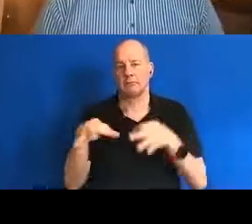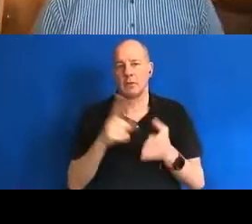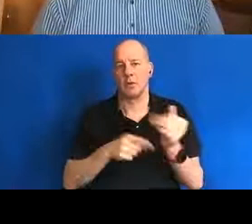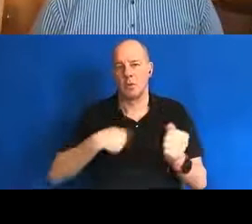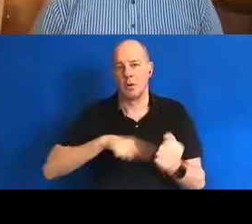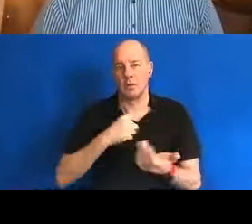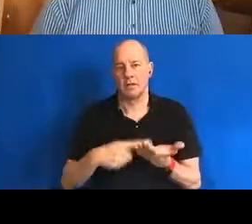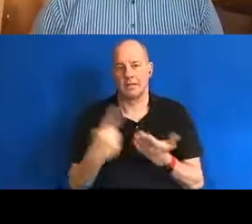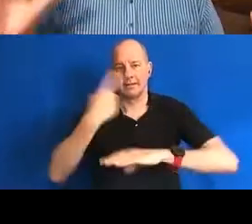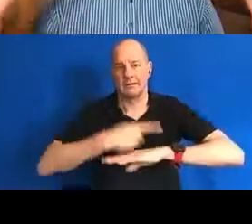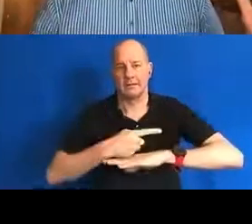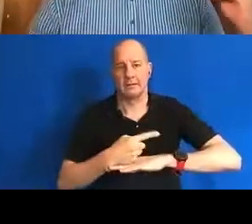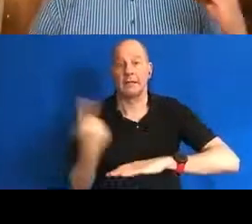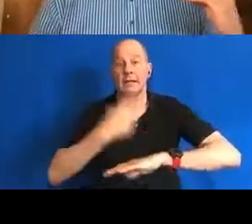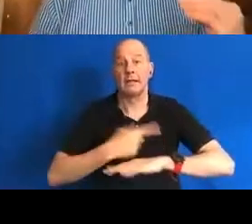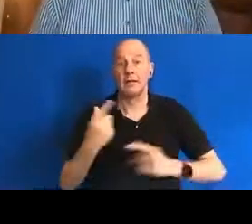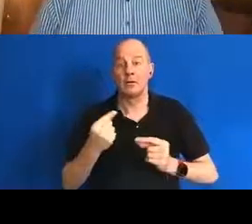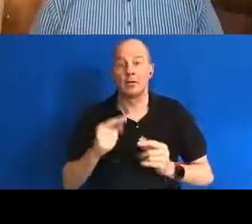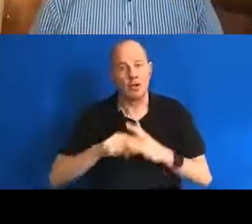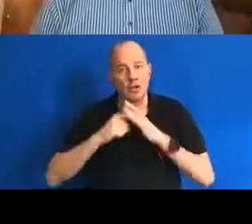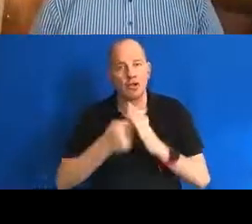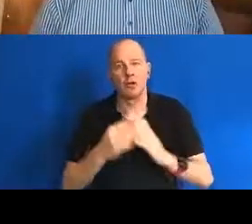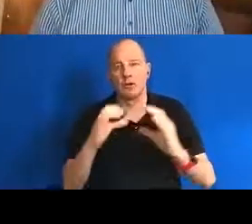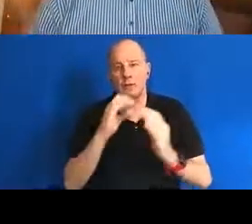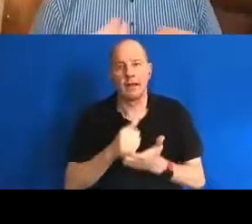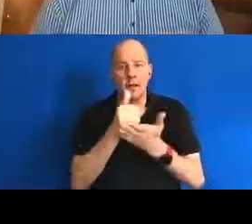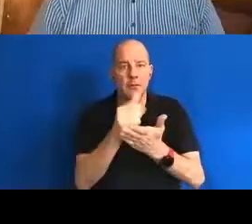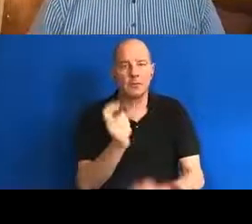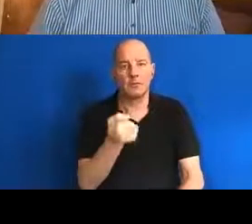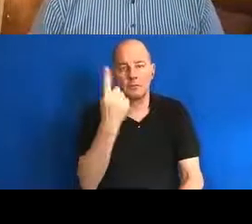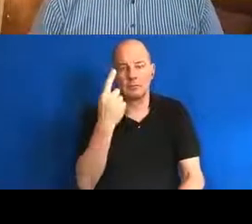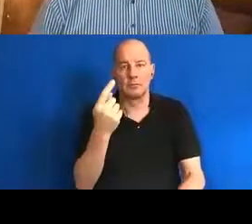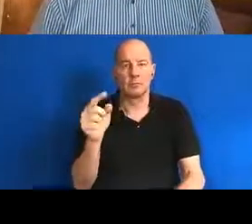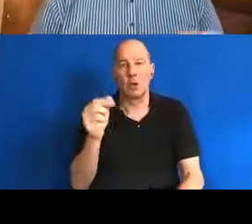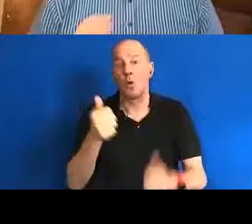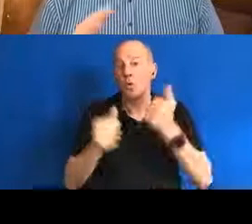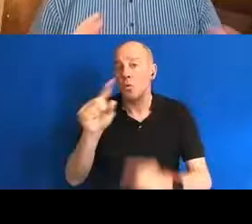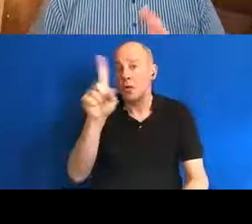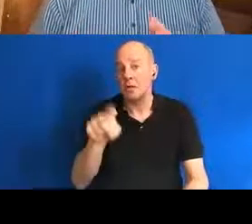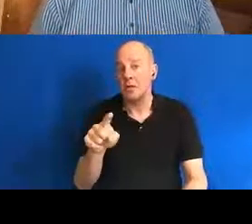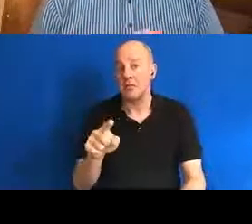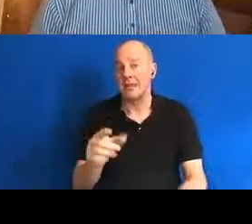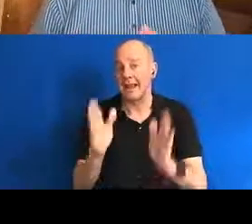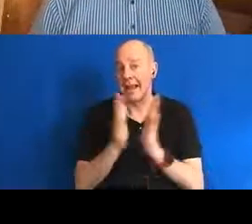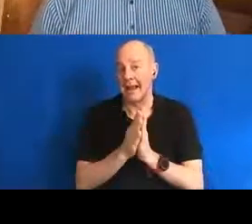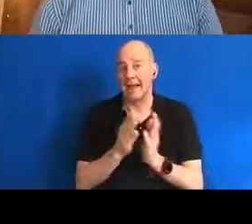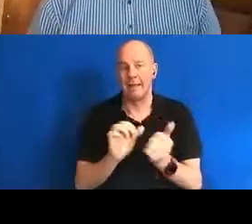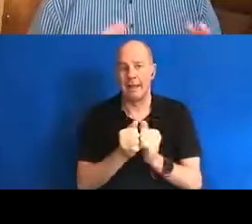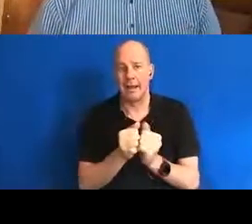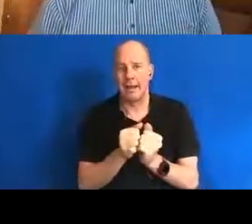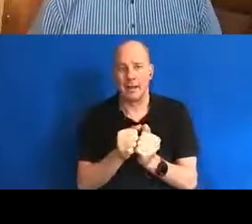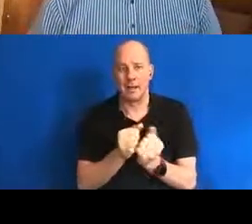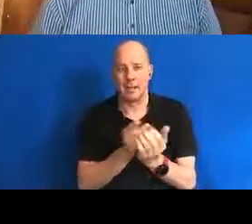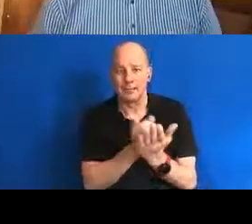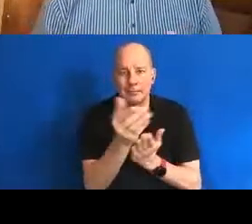we're just trying to set the conversation to get you to understand what questions to be asking yourself and how to navigate, to start to navigate for